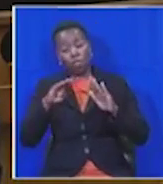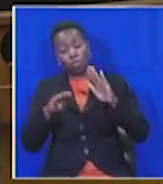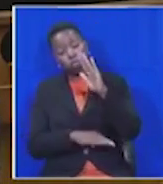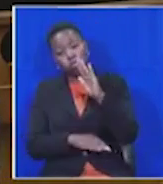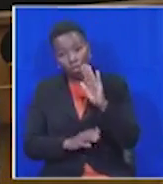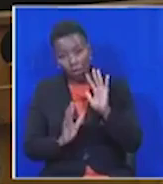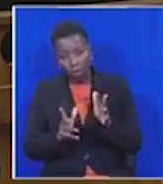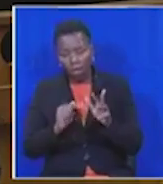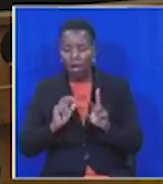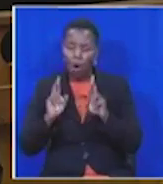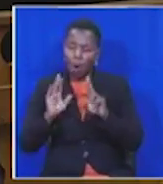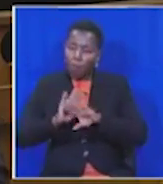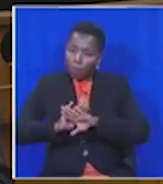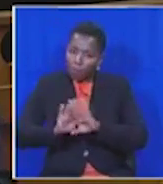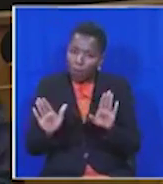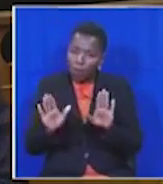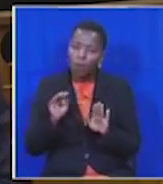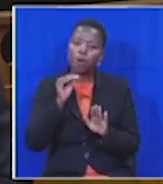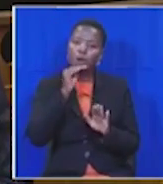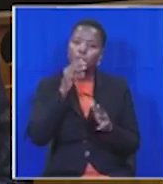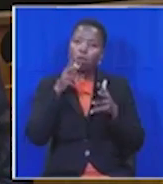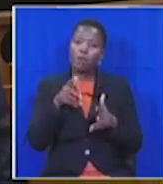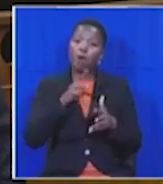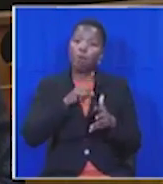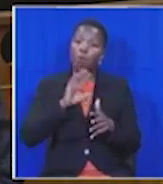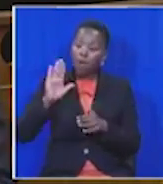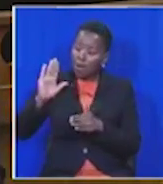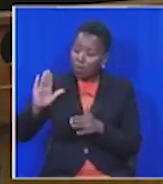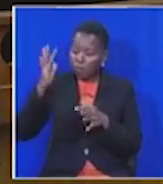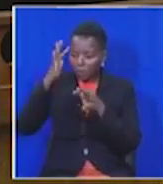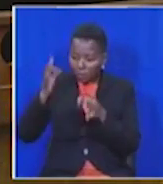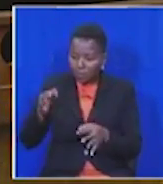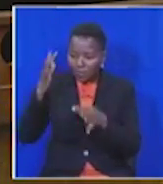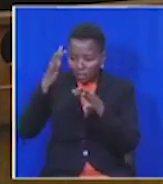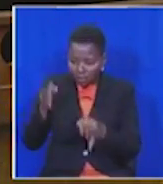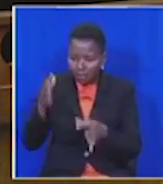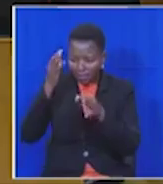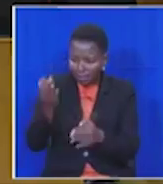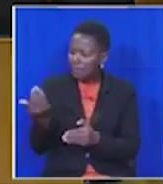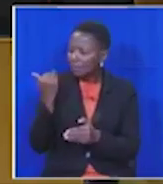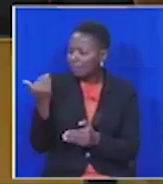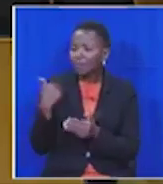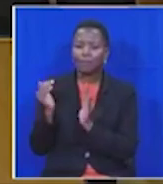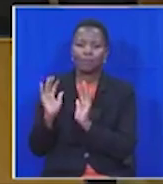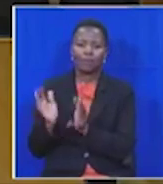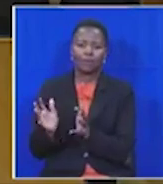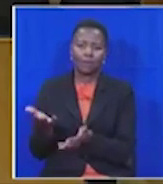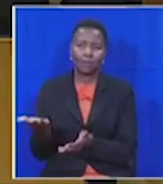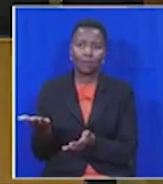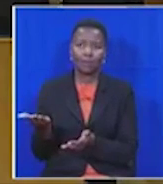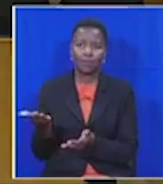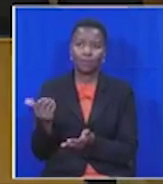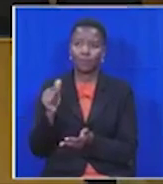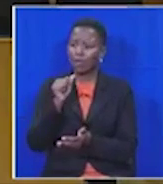hope we are not, then it will be because of the decisions you have made. It is no one